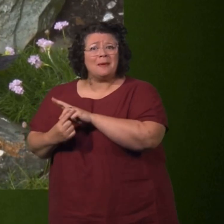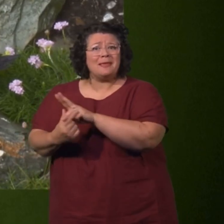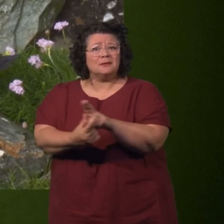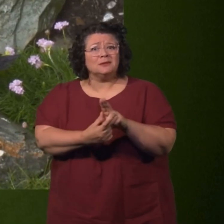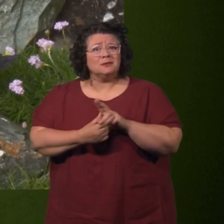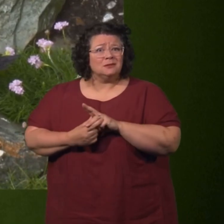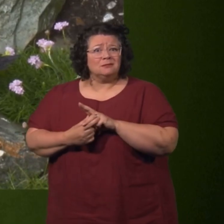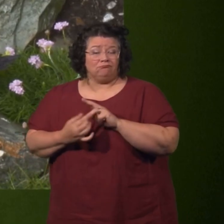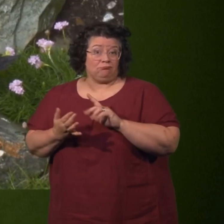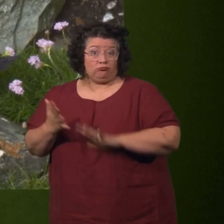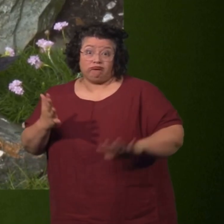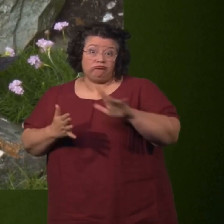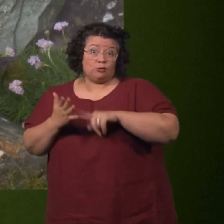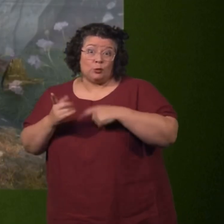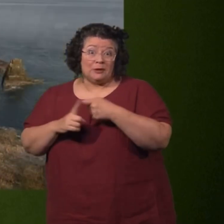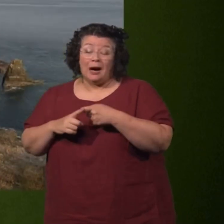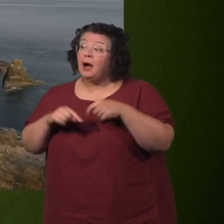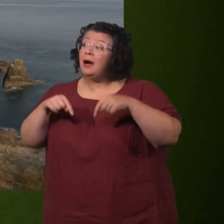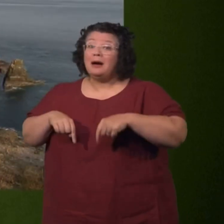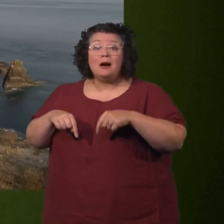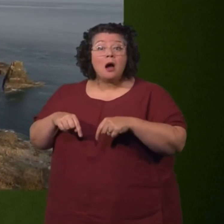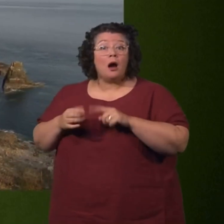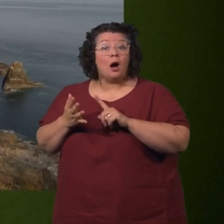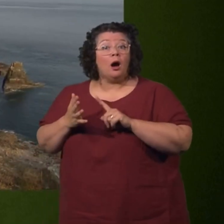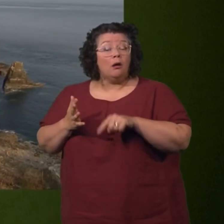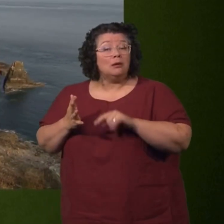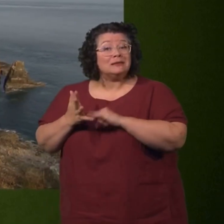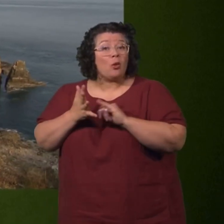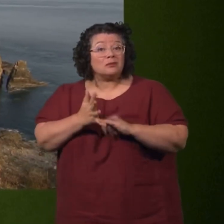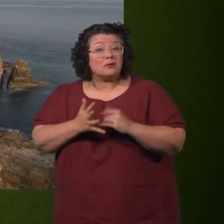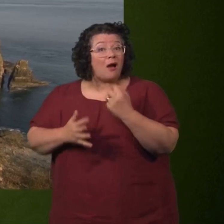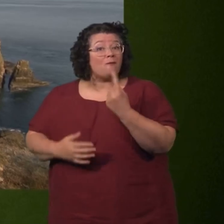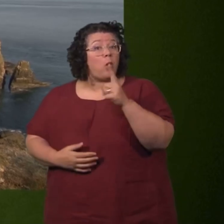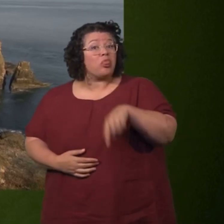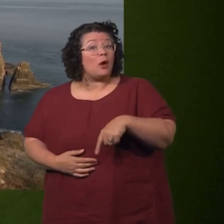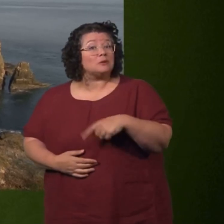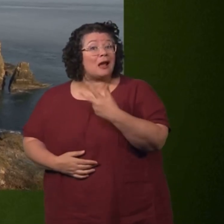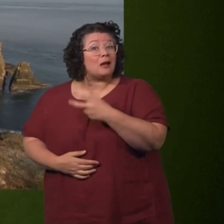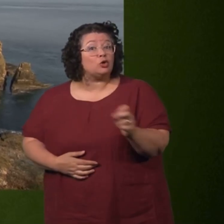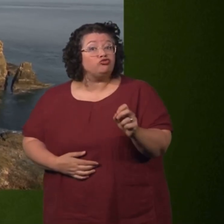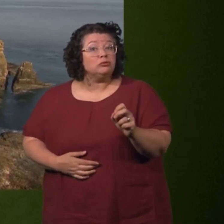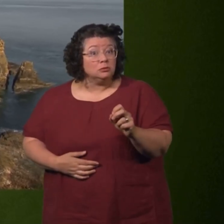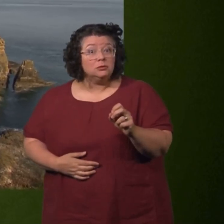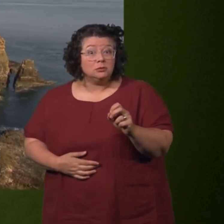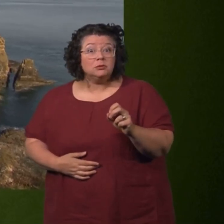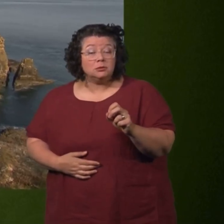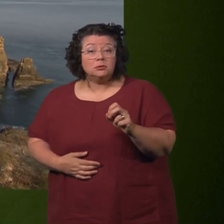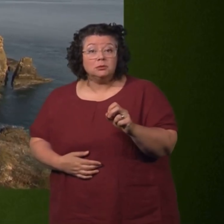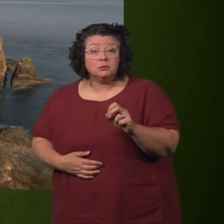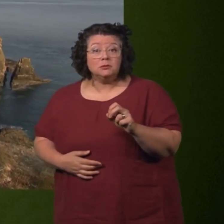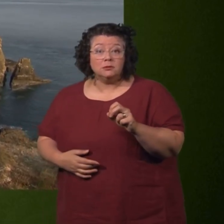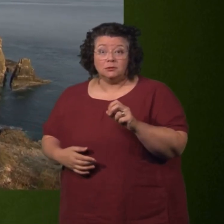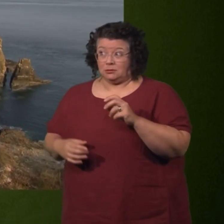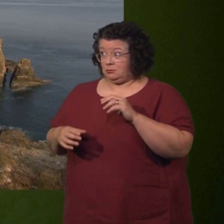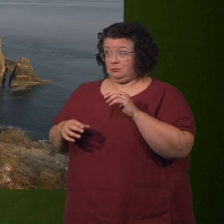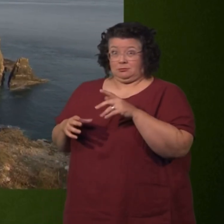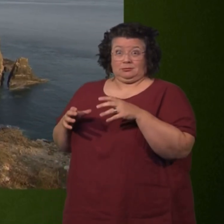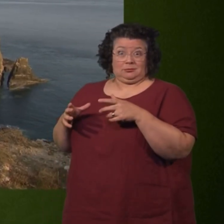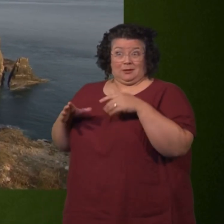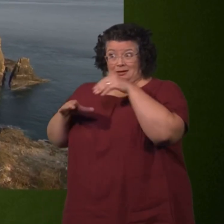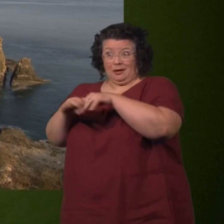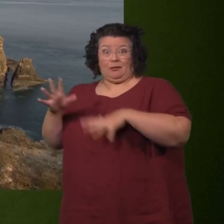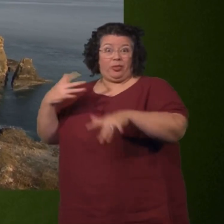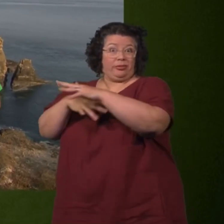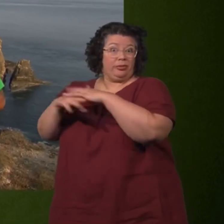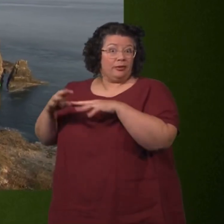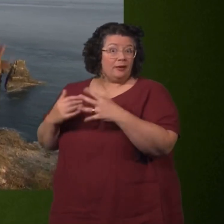Stack, 1,800 razorbills, like I said, in amongst all those guillemots. Now, like I said, I love the razorbills. They do